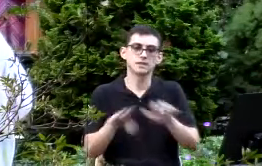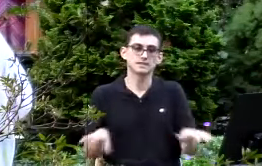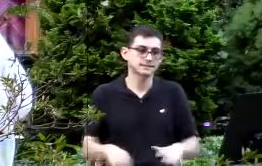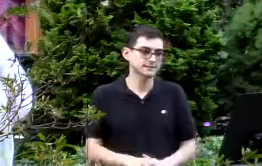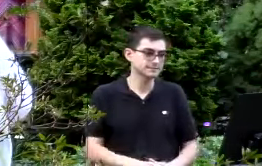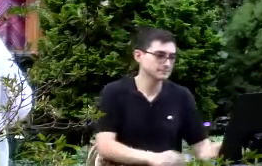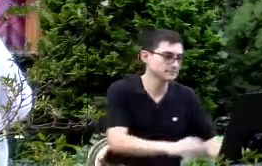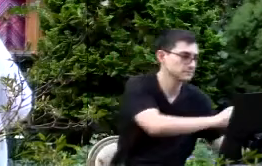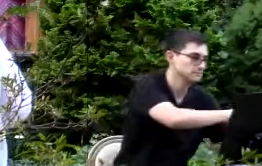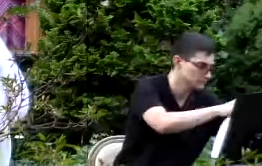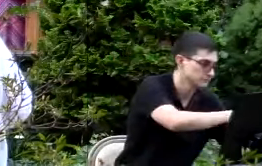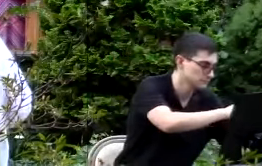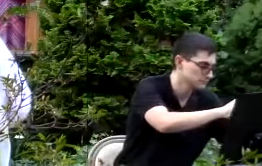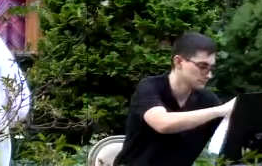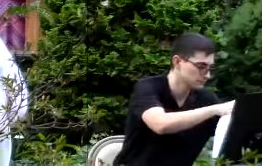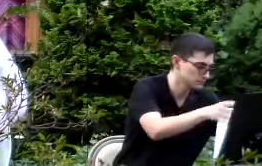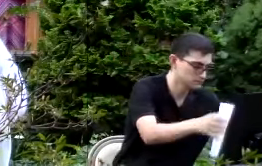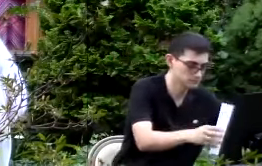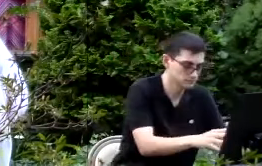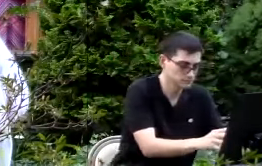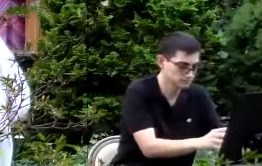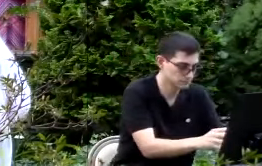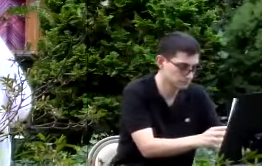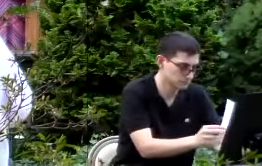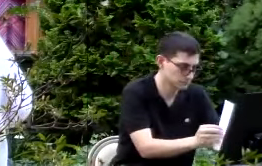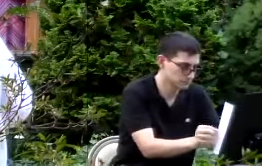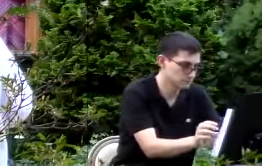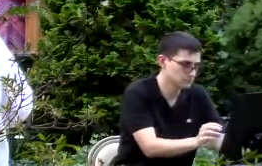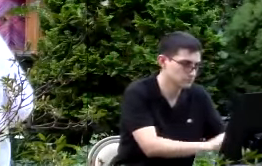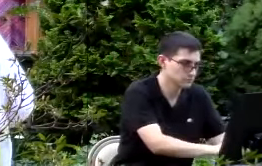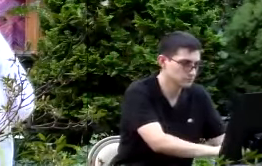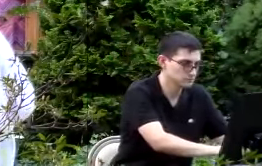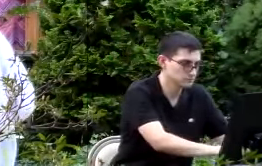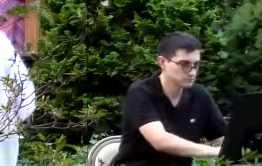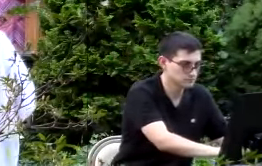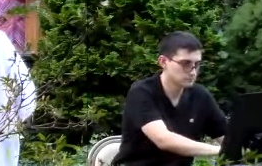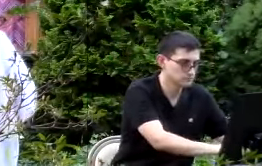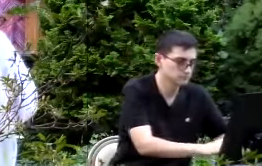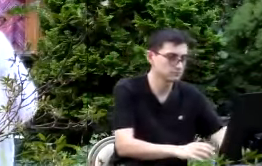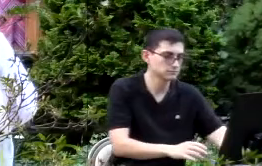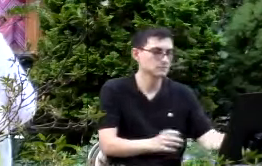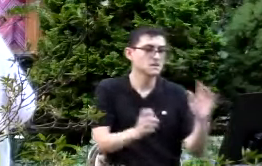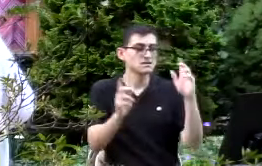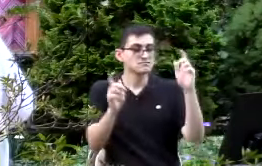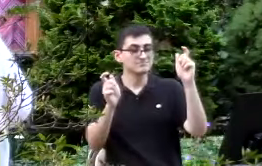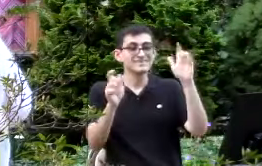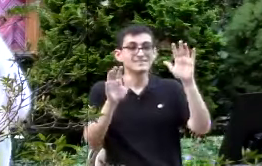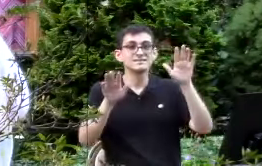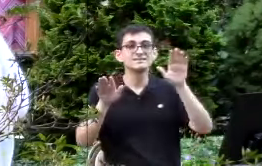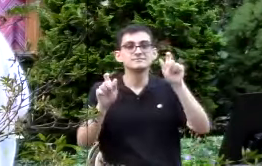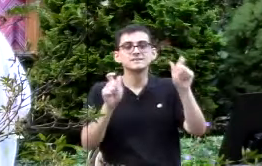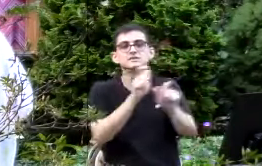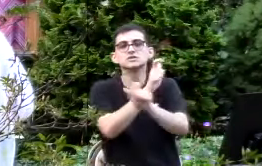Yitkadal v'yitkadash Shmei Rabbah, Be'alma divrach yirutei v'yamlich malchutei,